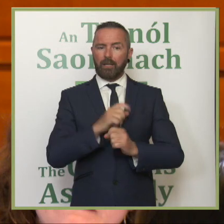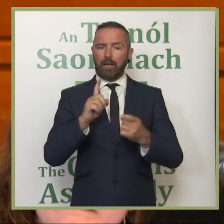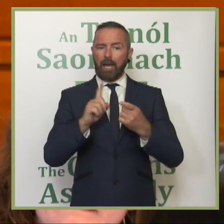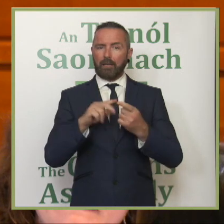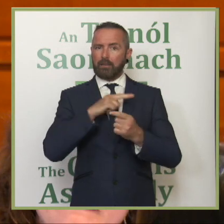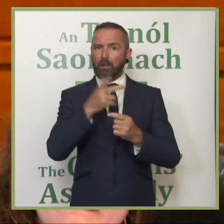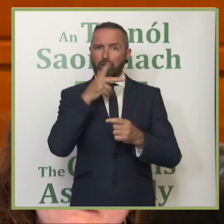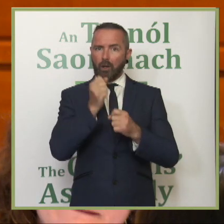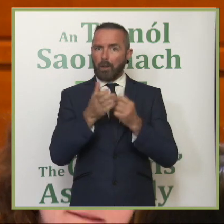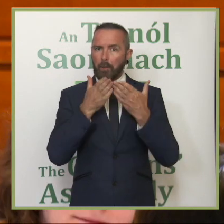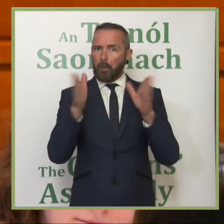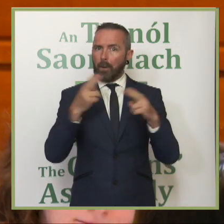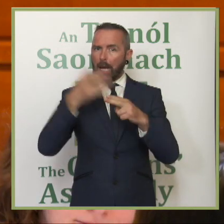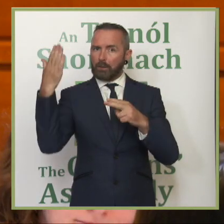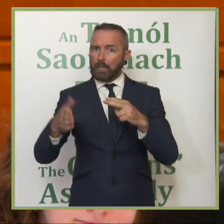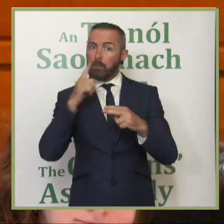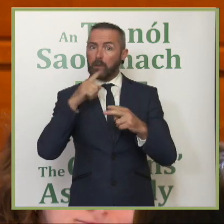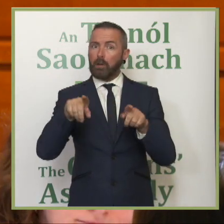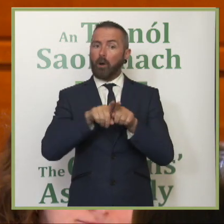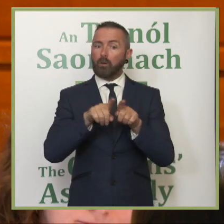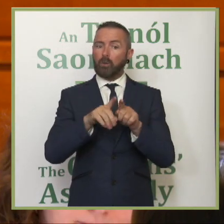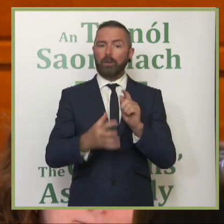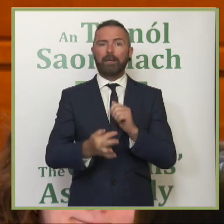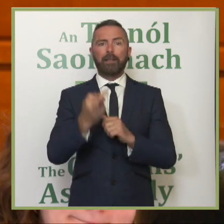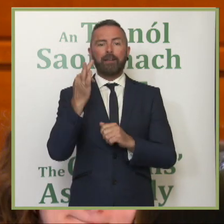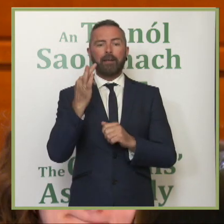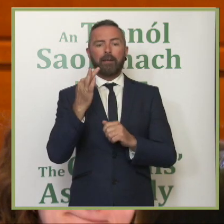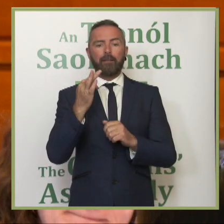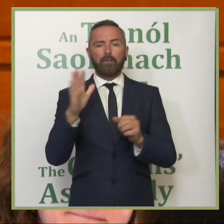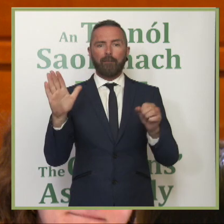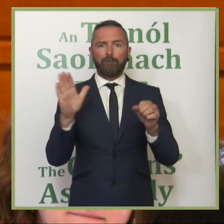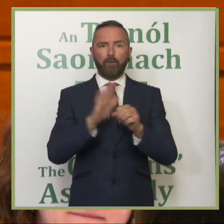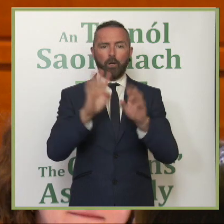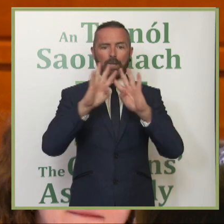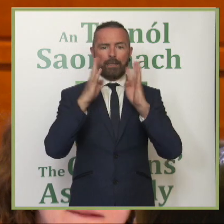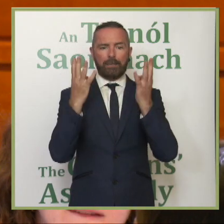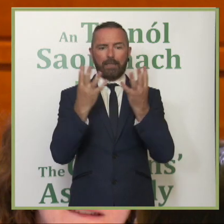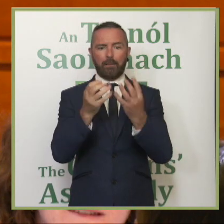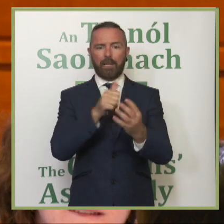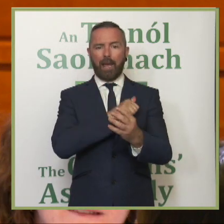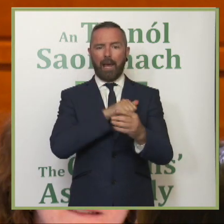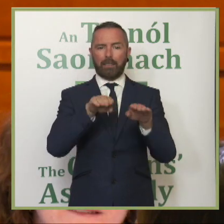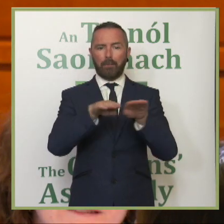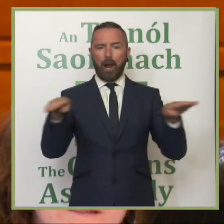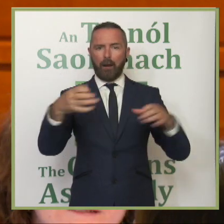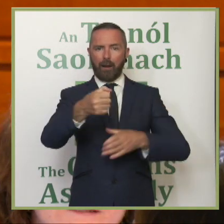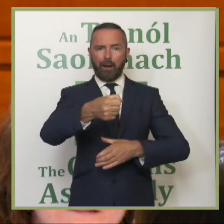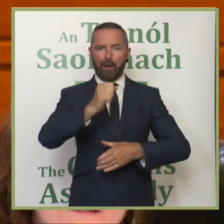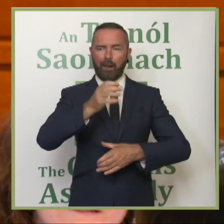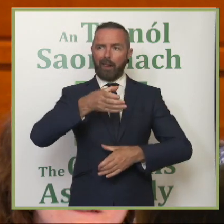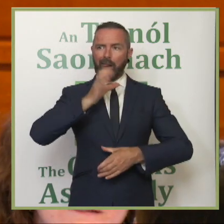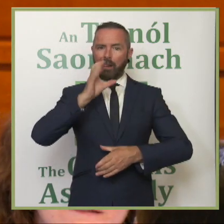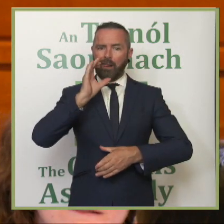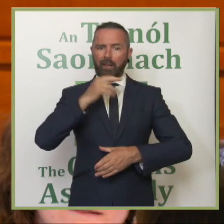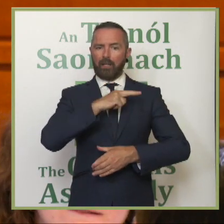Citizen Assembly. But we were talking about, like, say, if the whole Citizen Assembly is mixing at the bar, not to be like disclosing